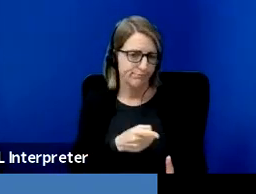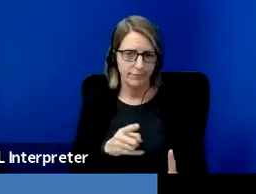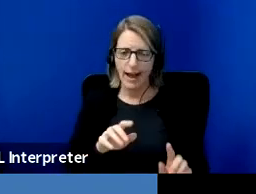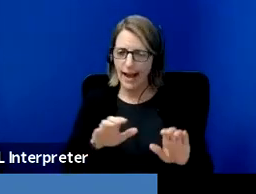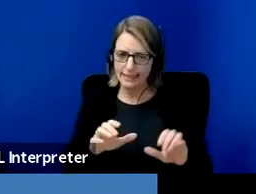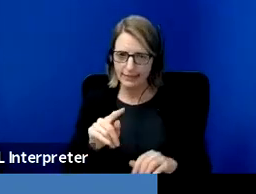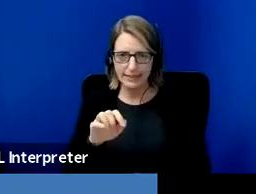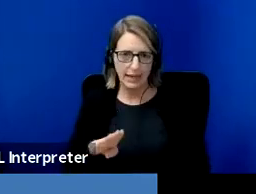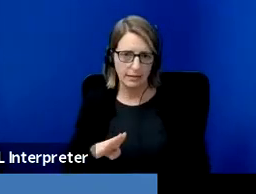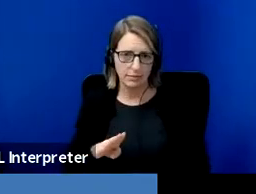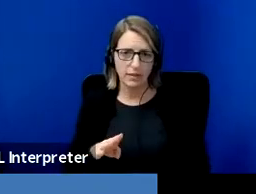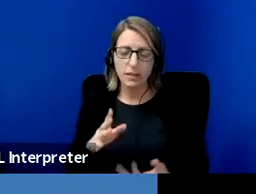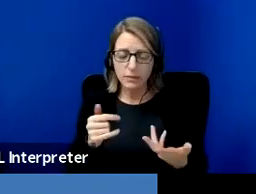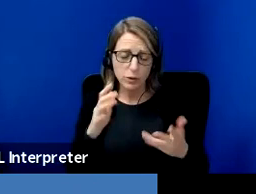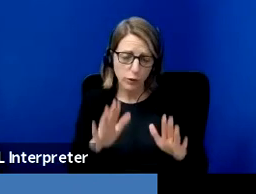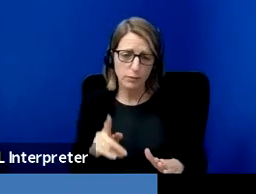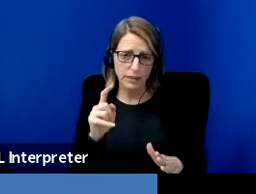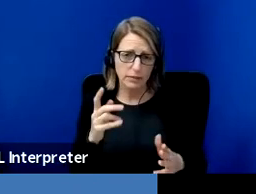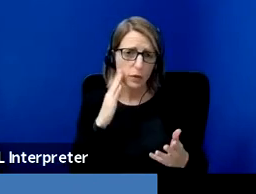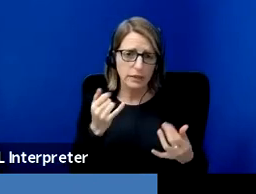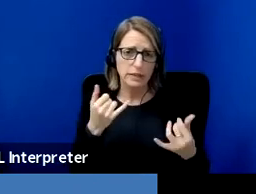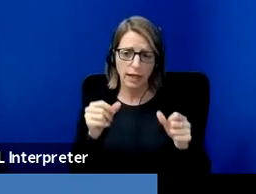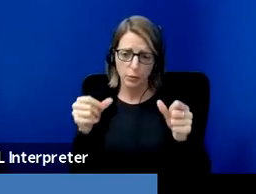it does also get posted to their class journal.